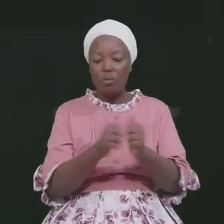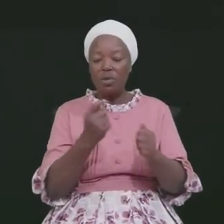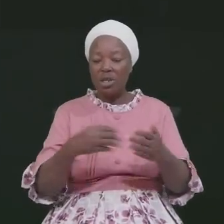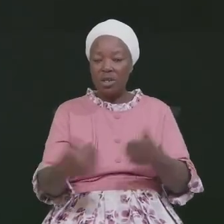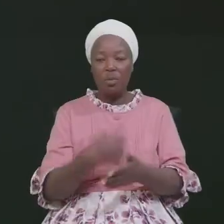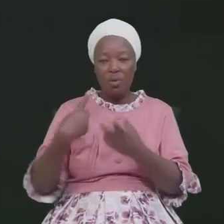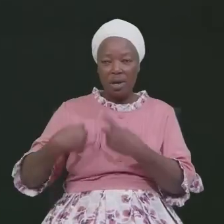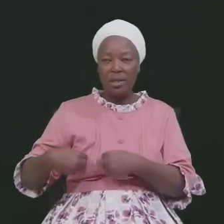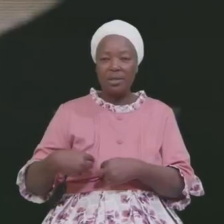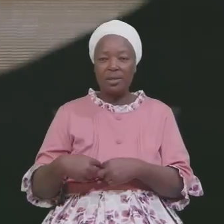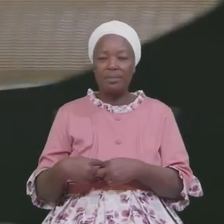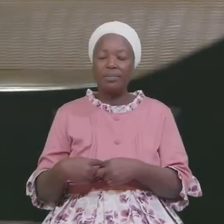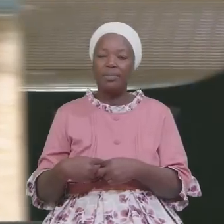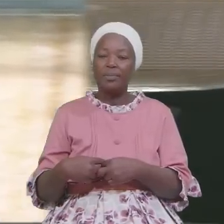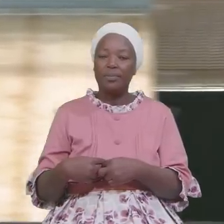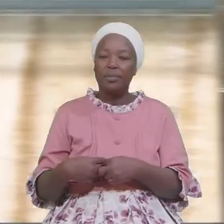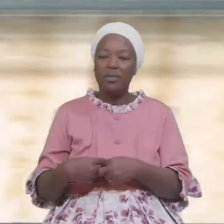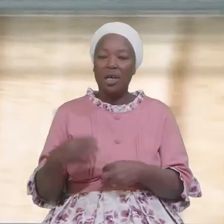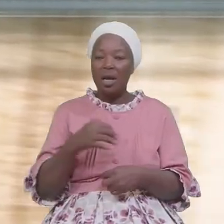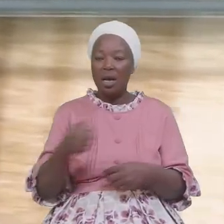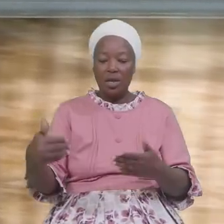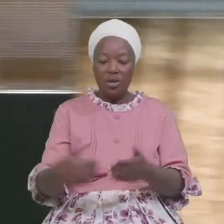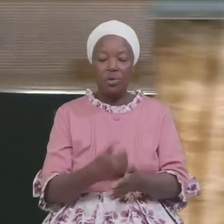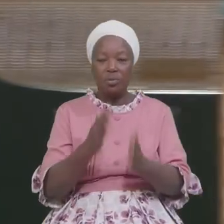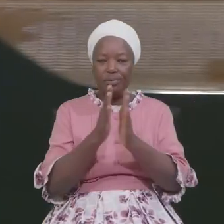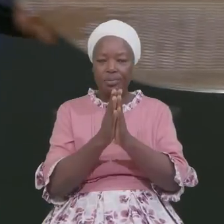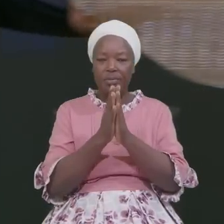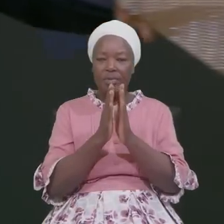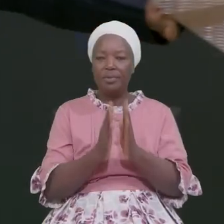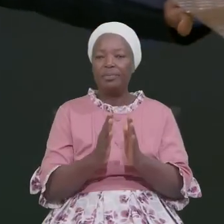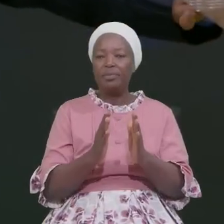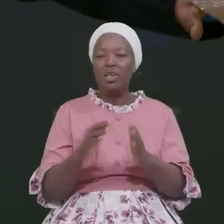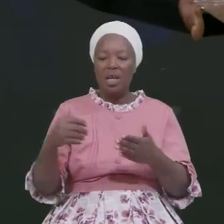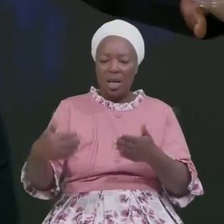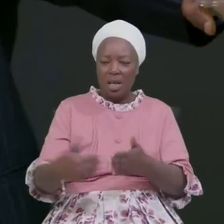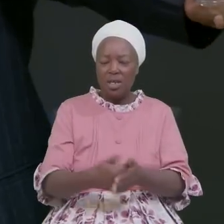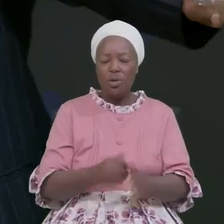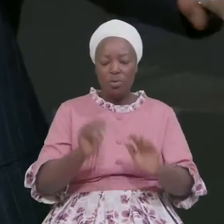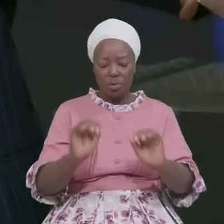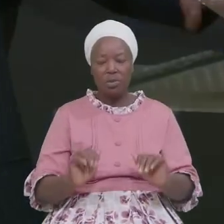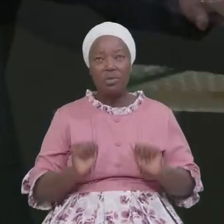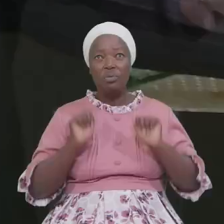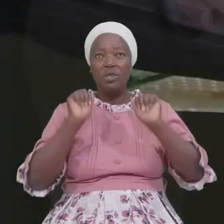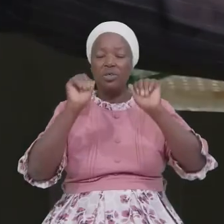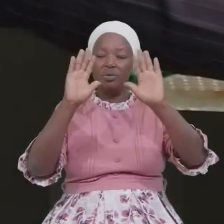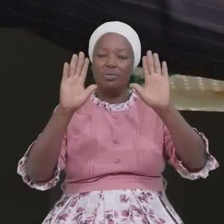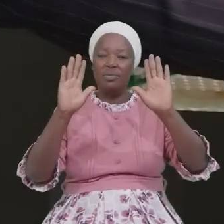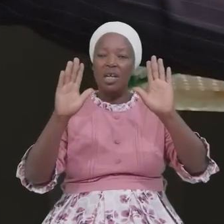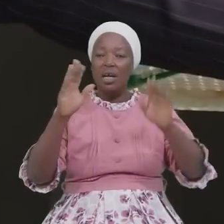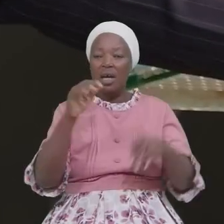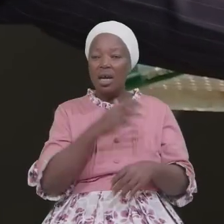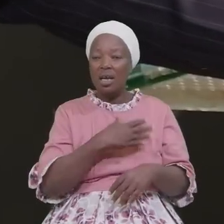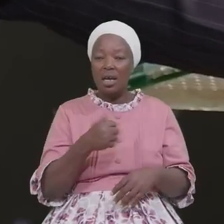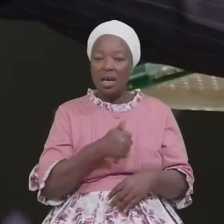heart, a new devotion, a new consecration, a